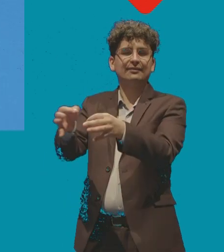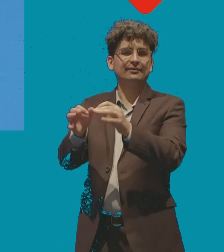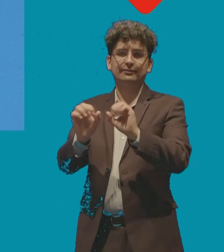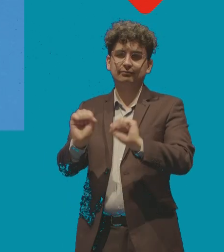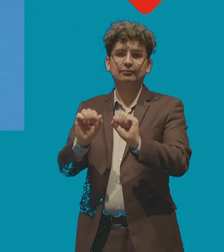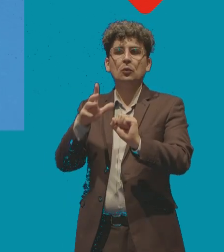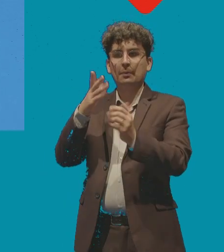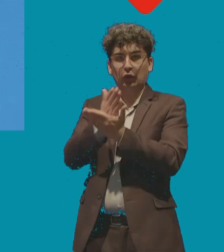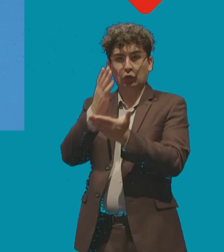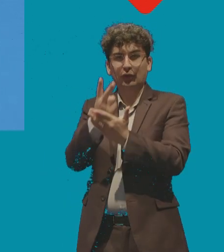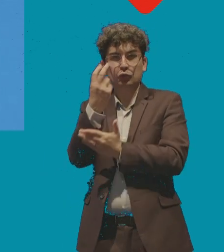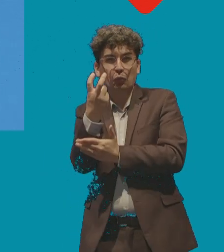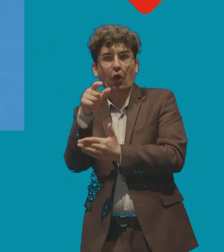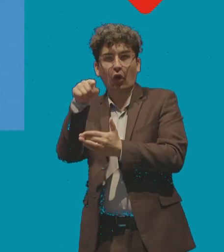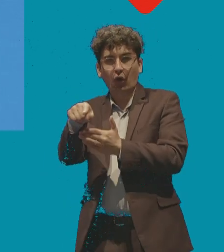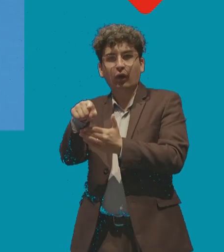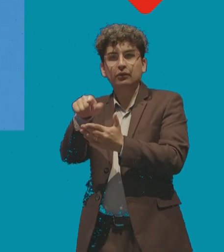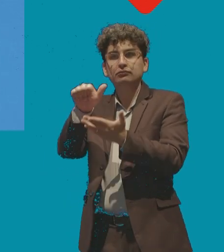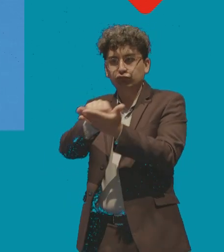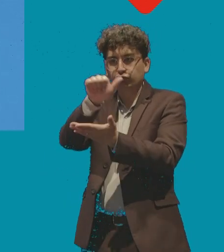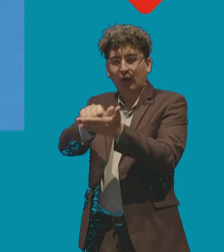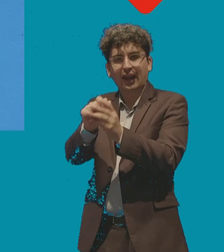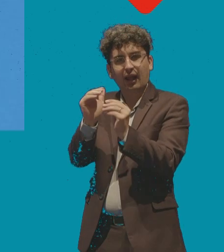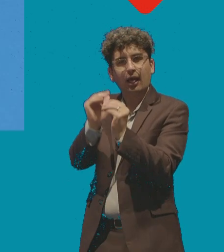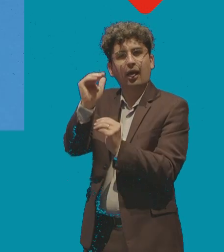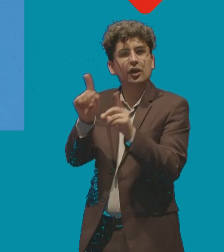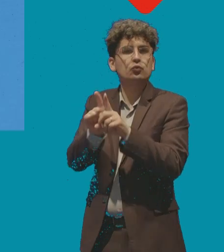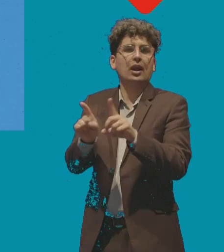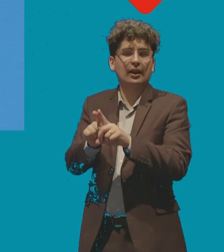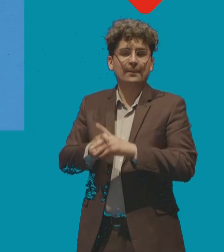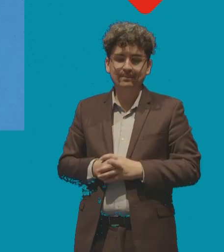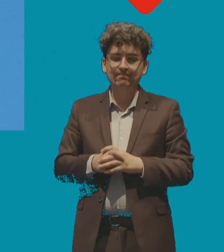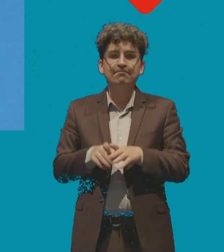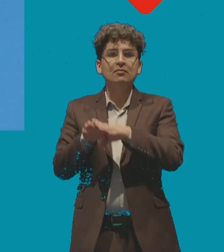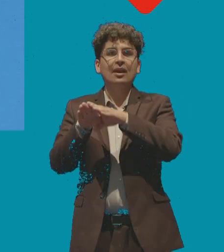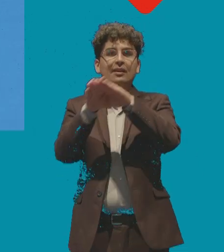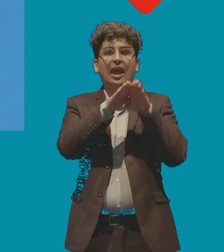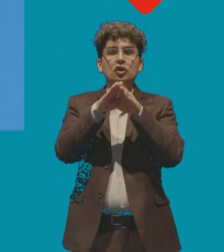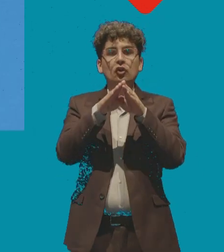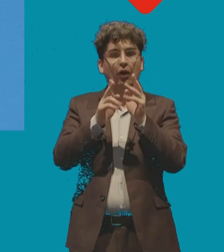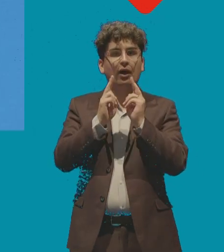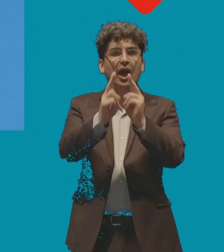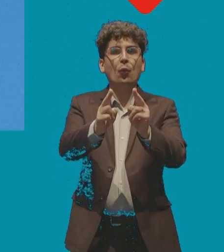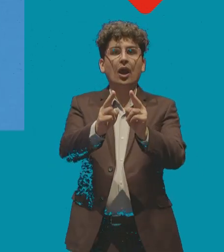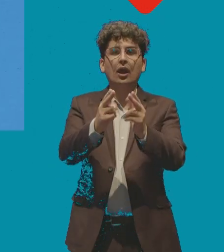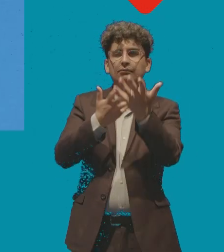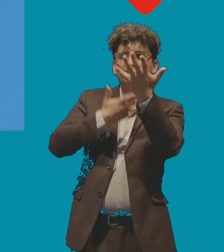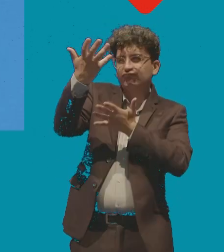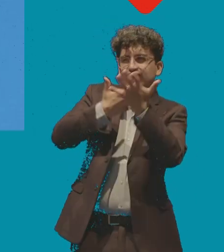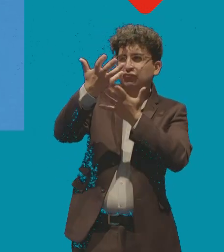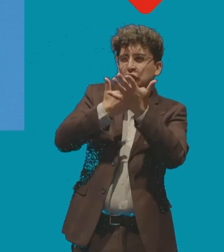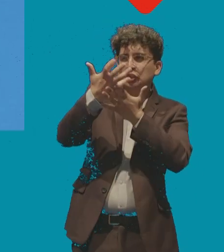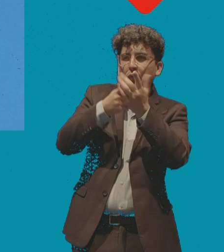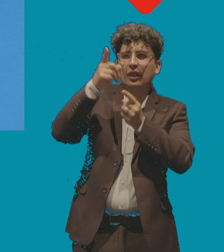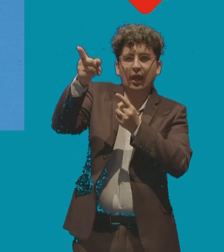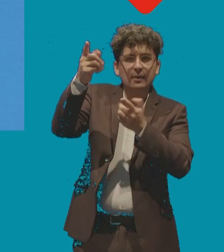can to get those last 2 areas to do the right thing for our members. In National Highways, we're negotiating hard with the employer to make